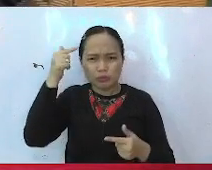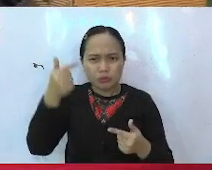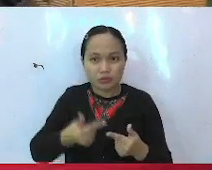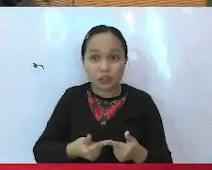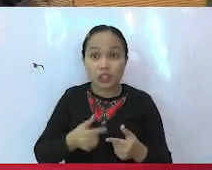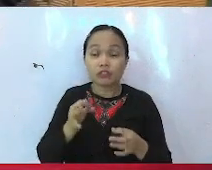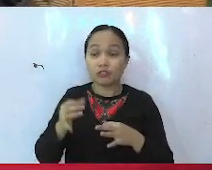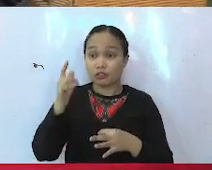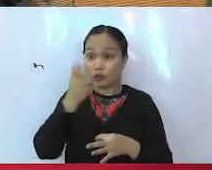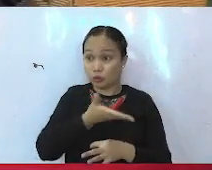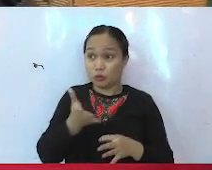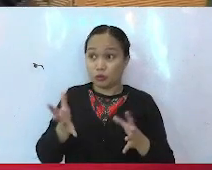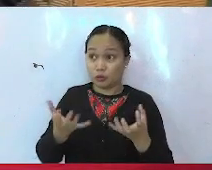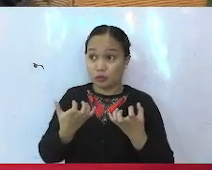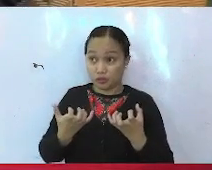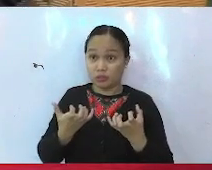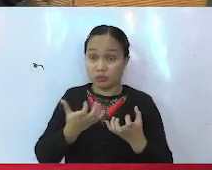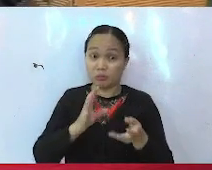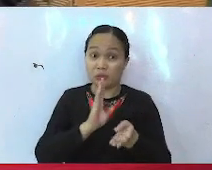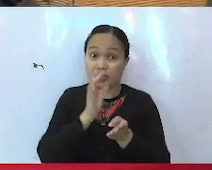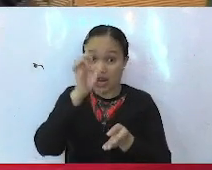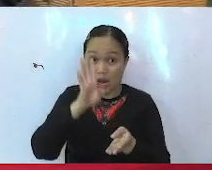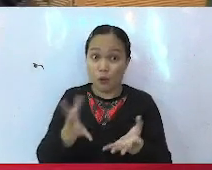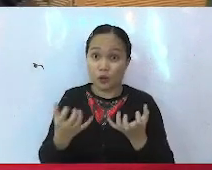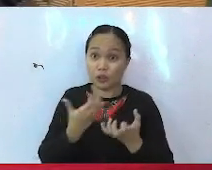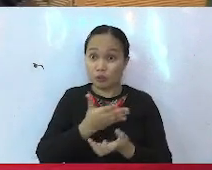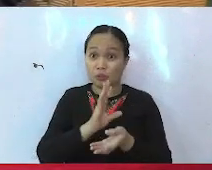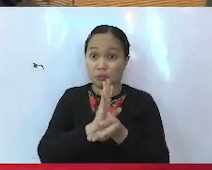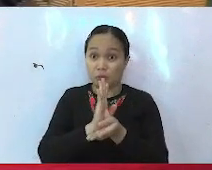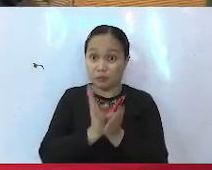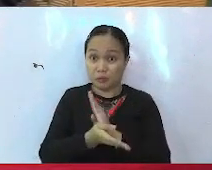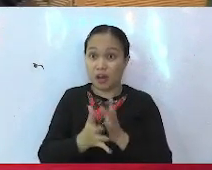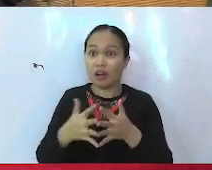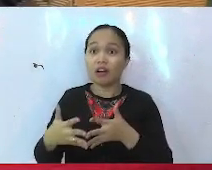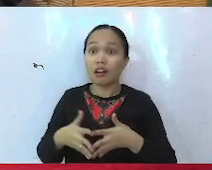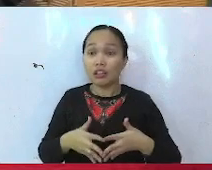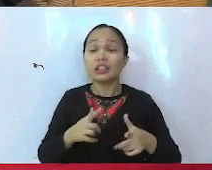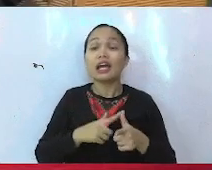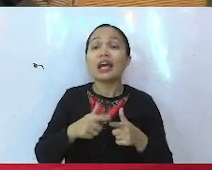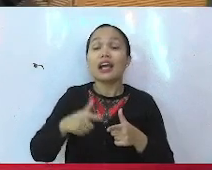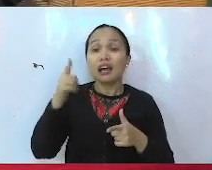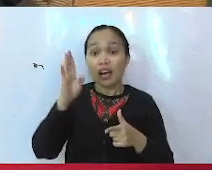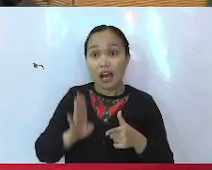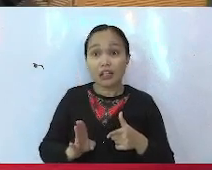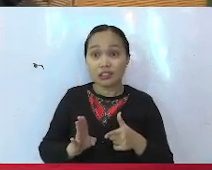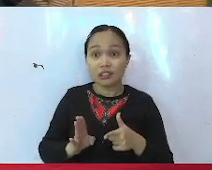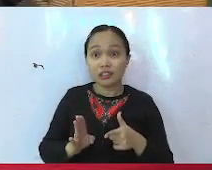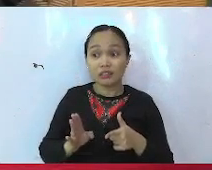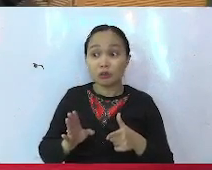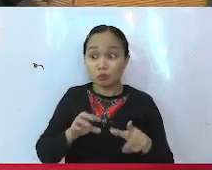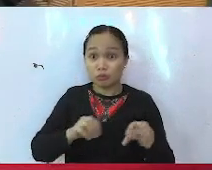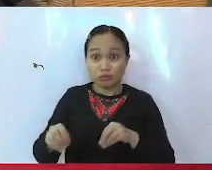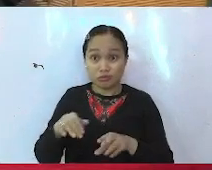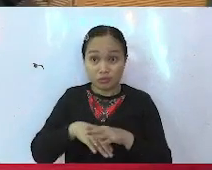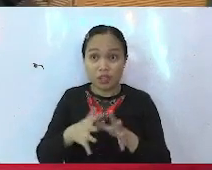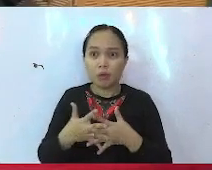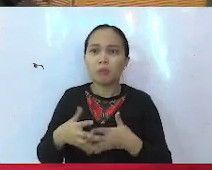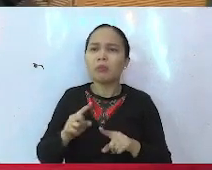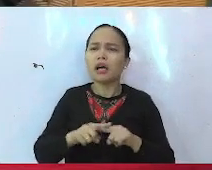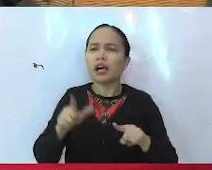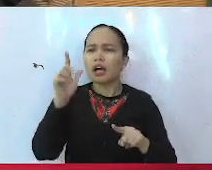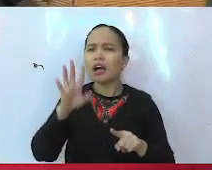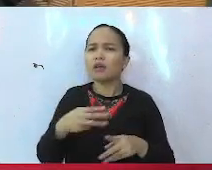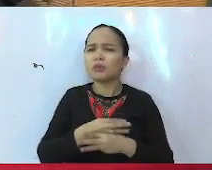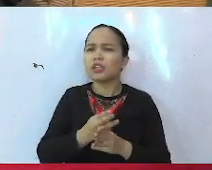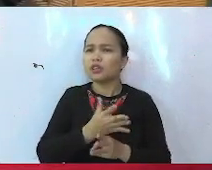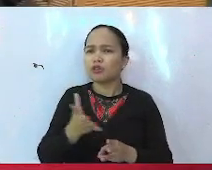an American, you would have been born in America. Yeah. God made you Filipino, all right, because that's what he